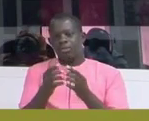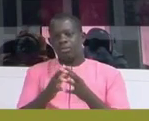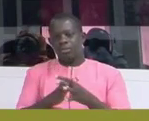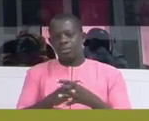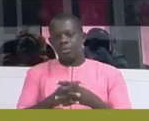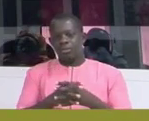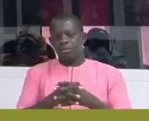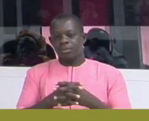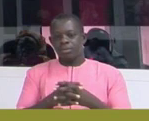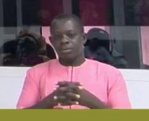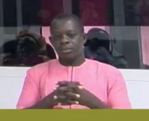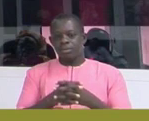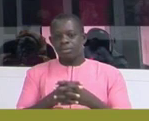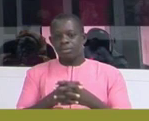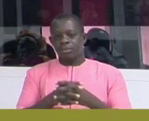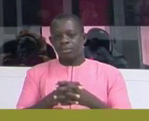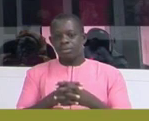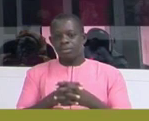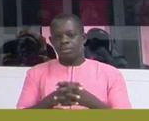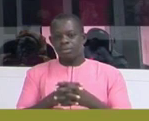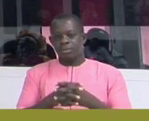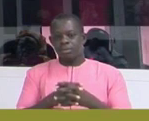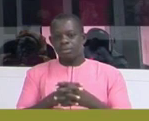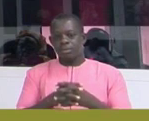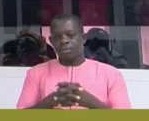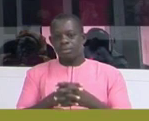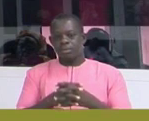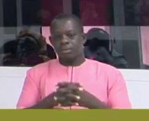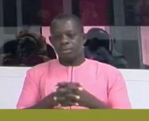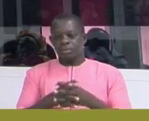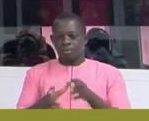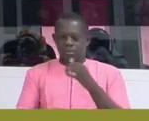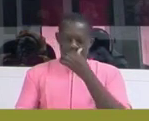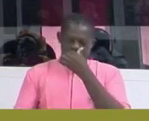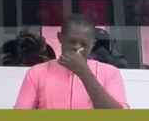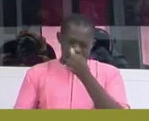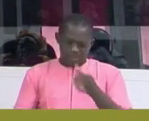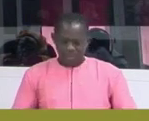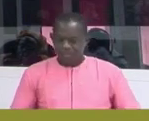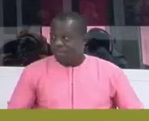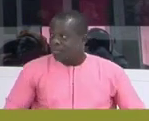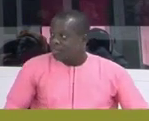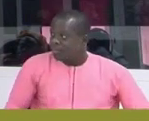and sorry council. Could you ask slow